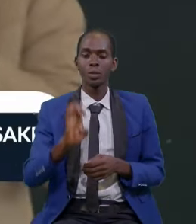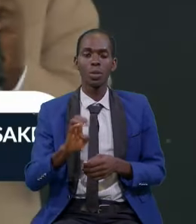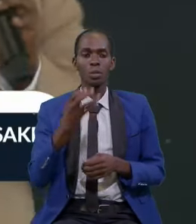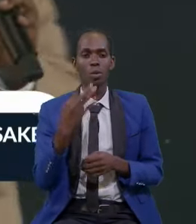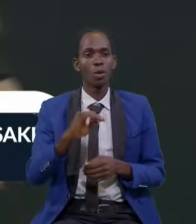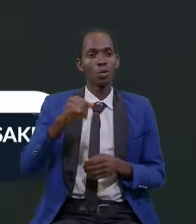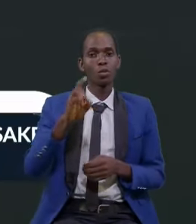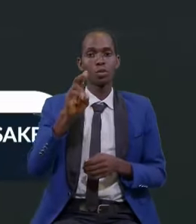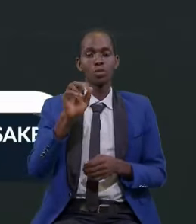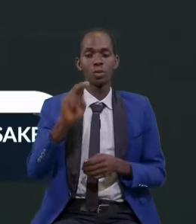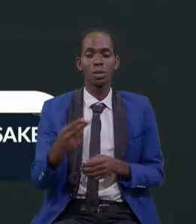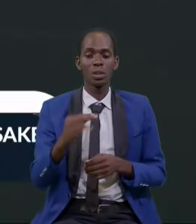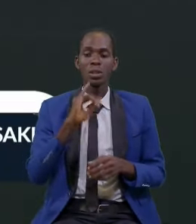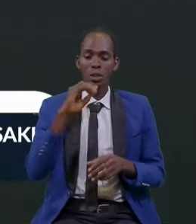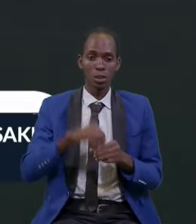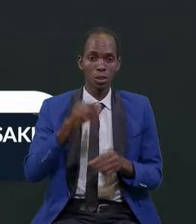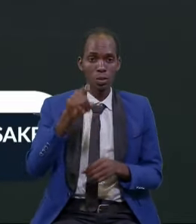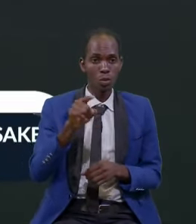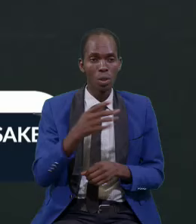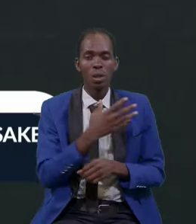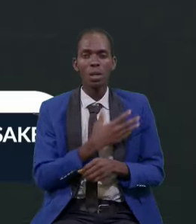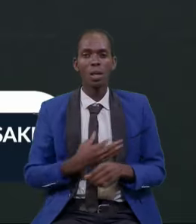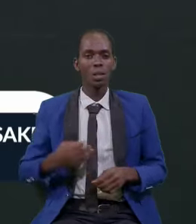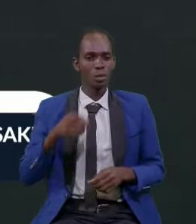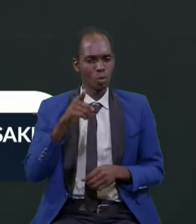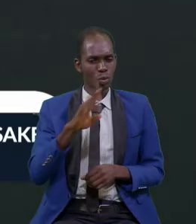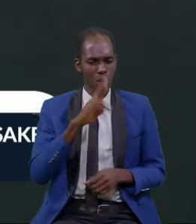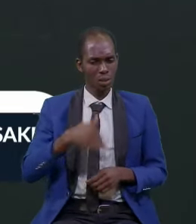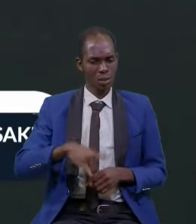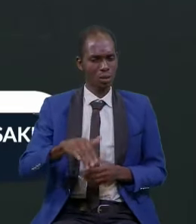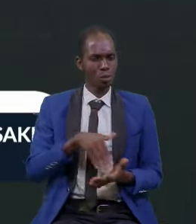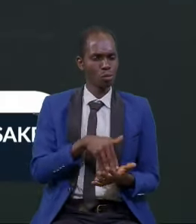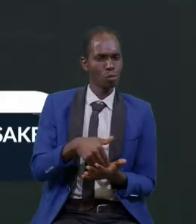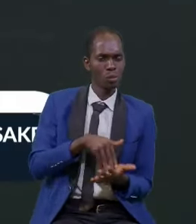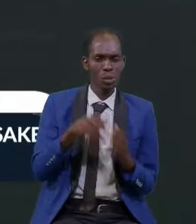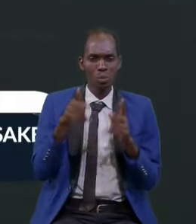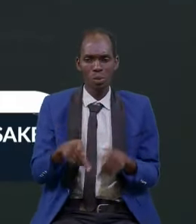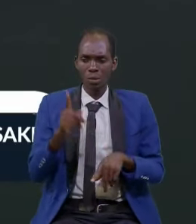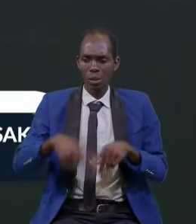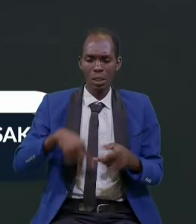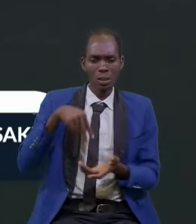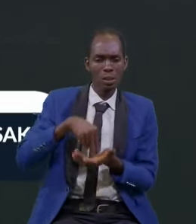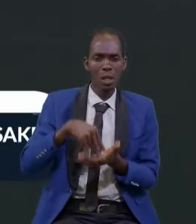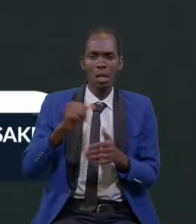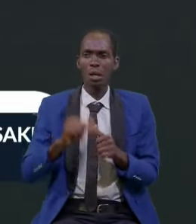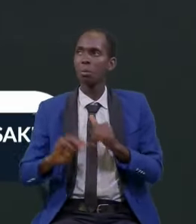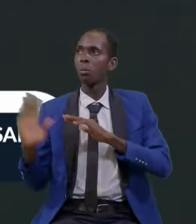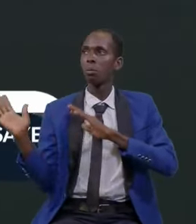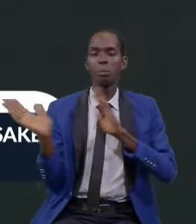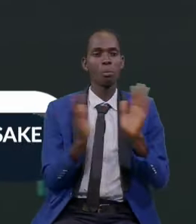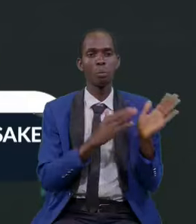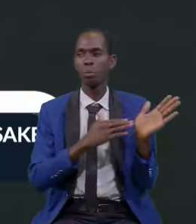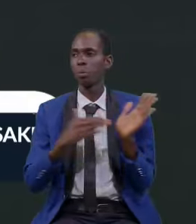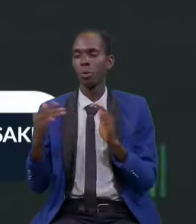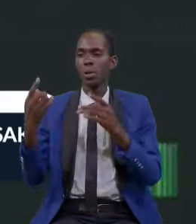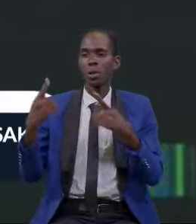heart, and you're weak, you're weakling, you cannot stand. Every wind that blows will blow you